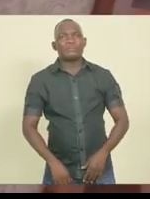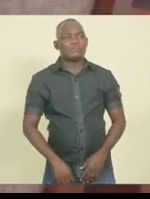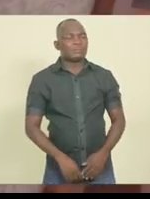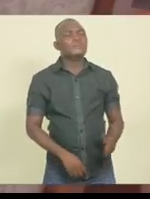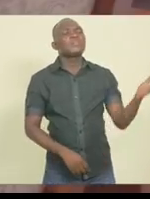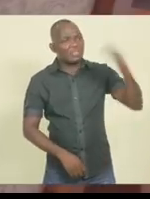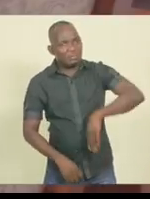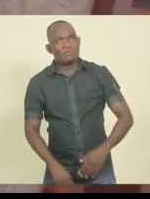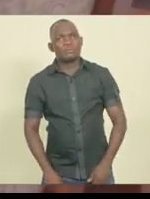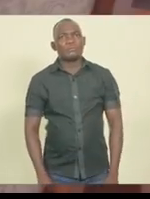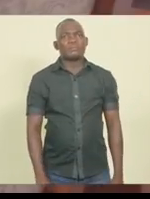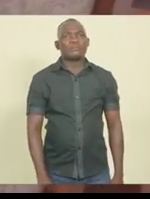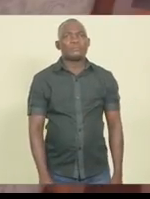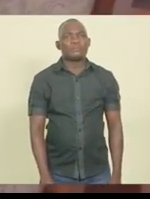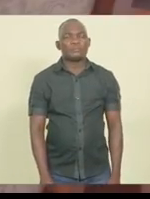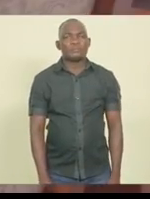Come in.